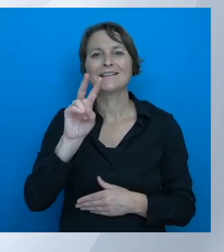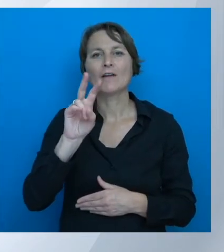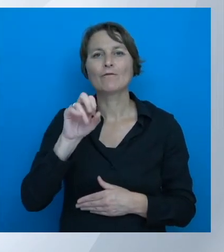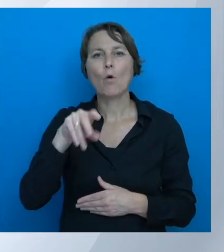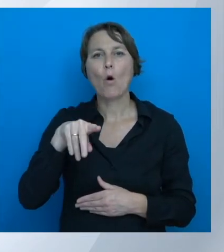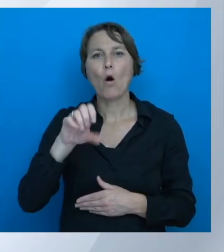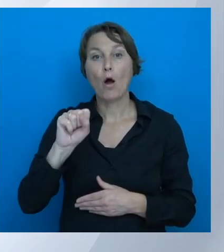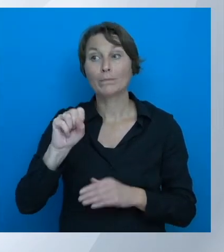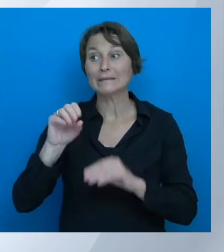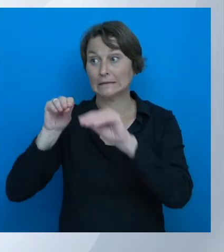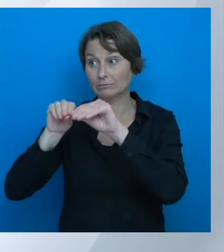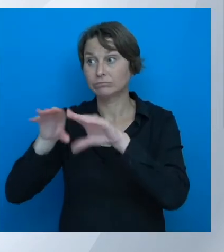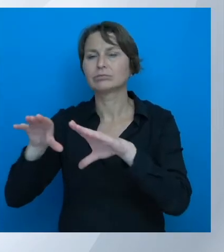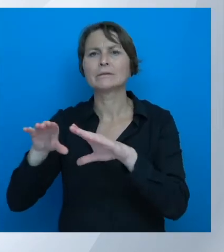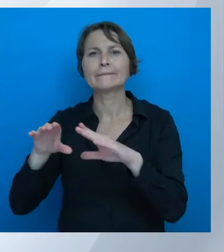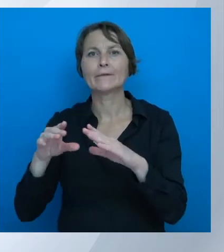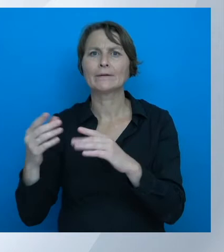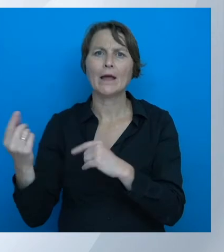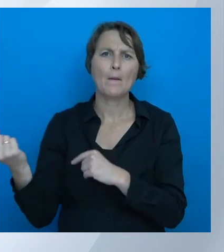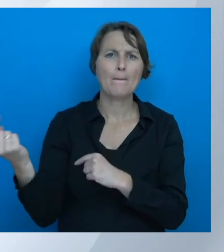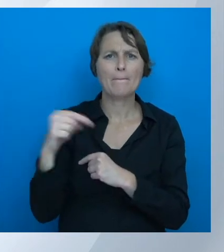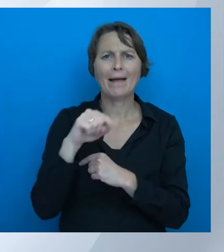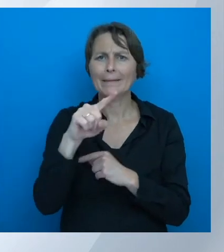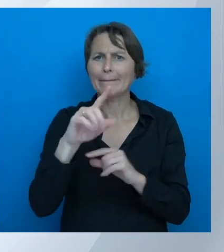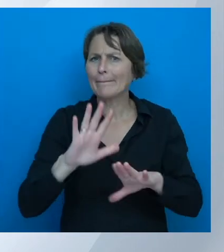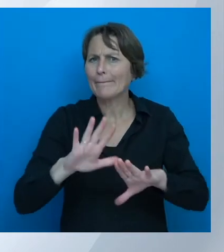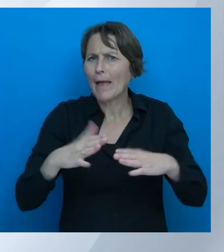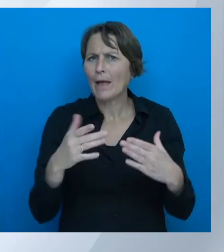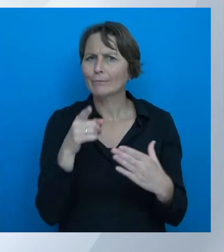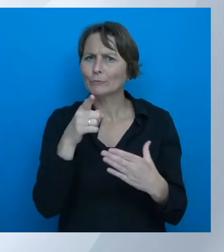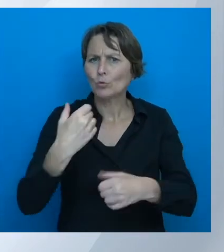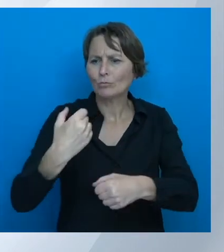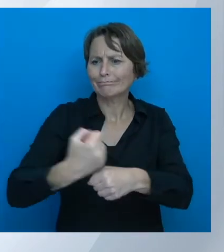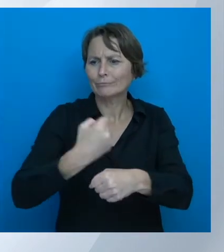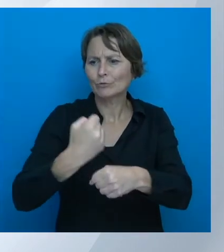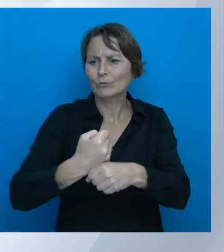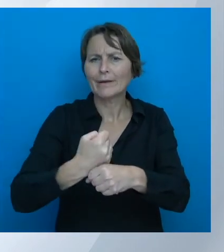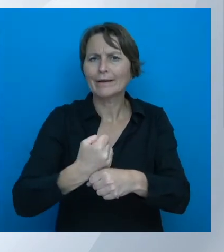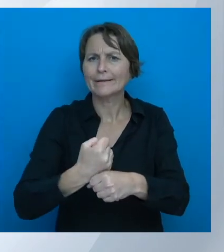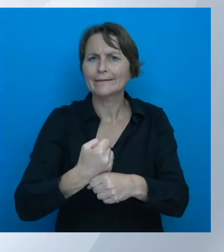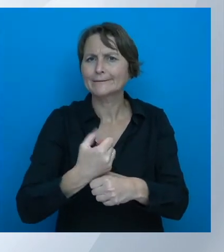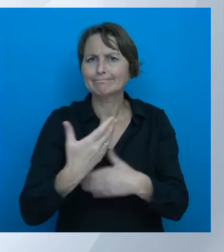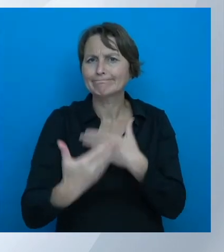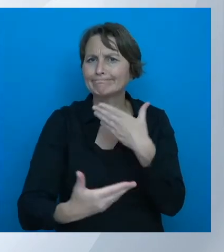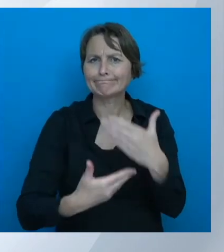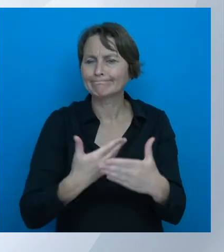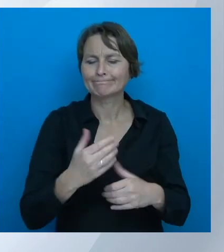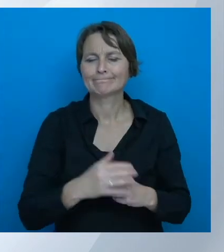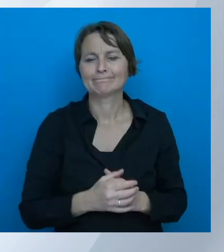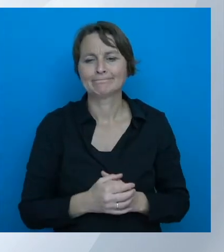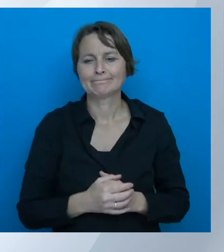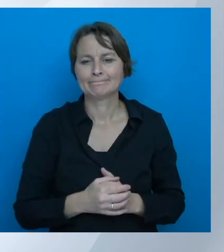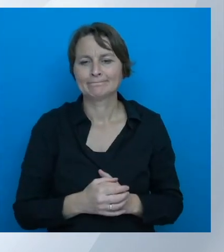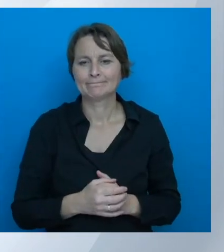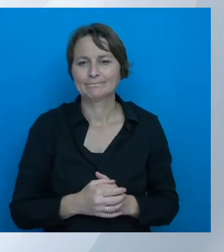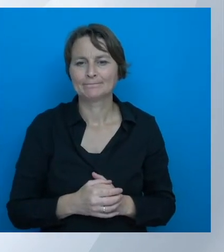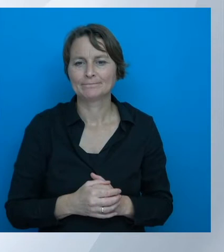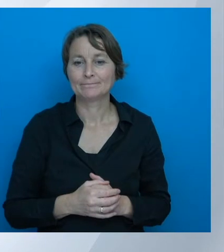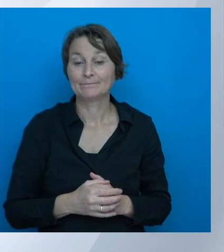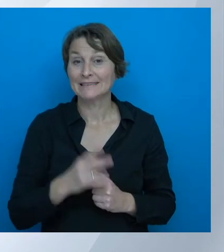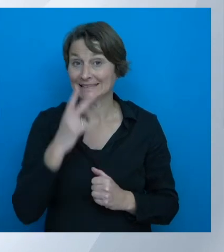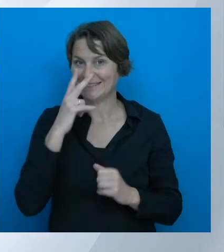to create a function. Let's quickly do that now. That's been pushed. I just want to quickly check the pipeline's gone again. There it